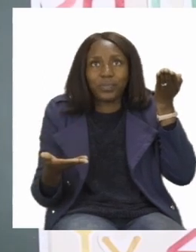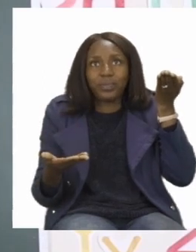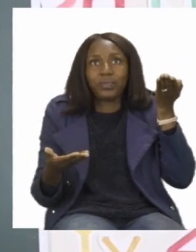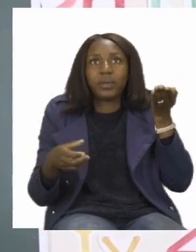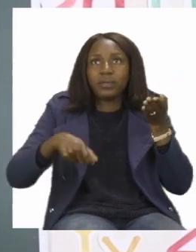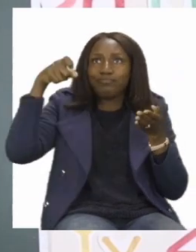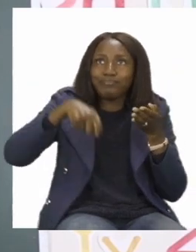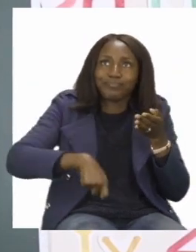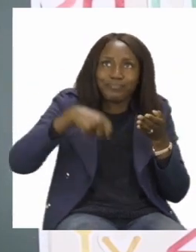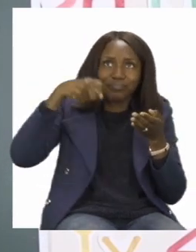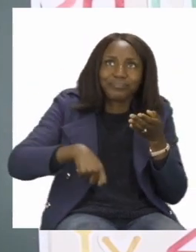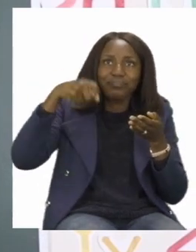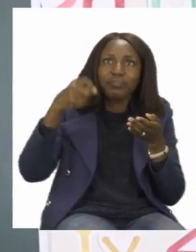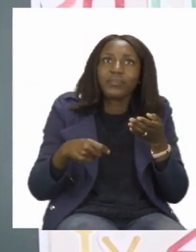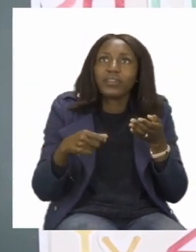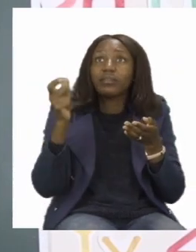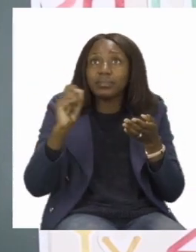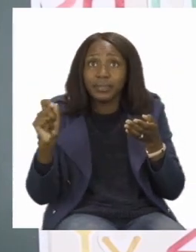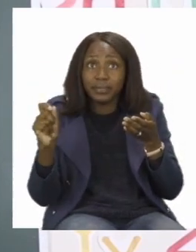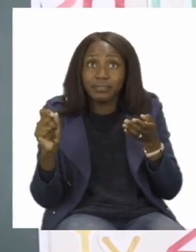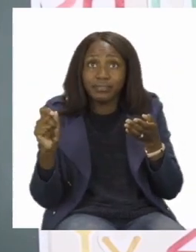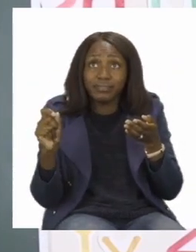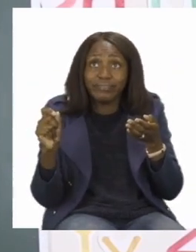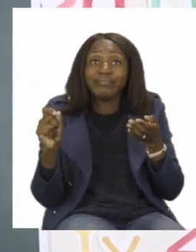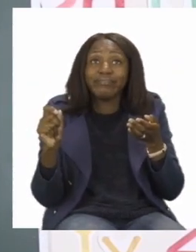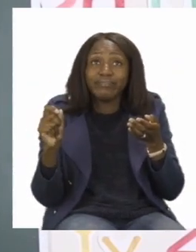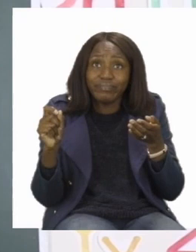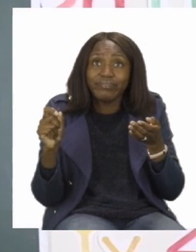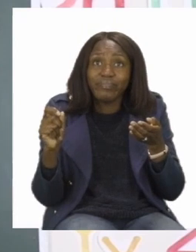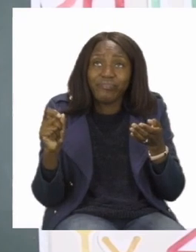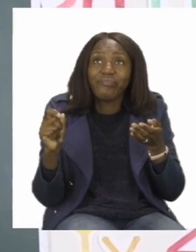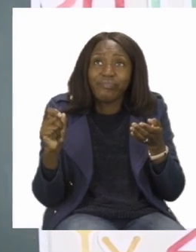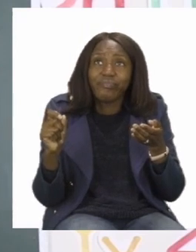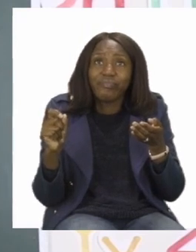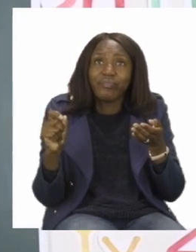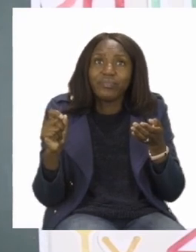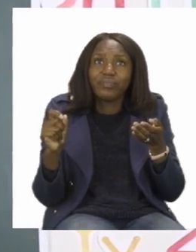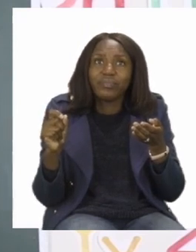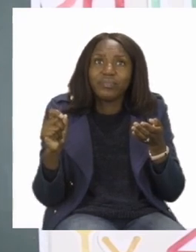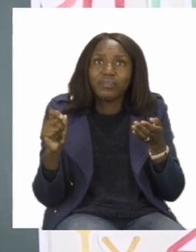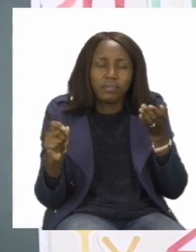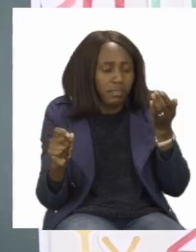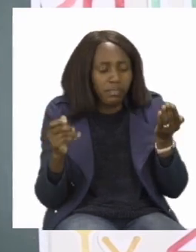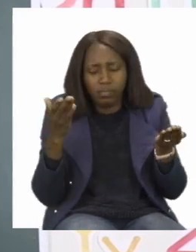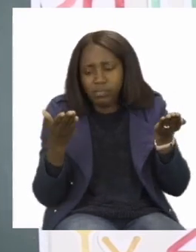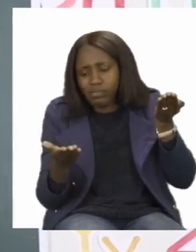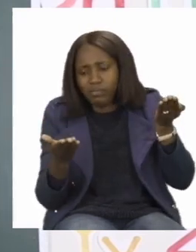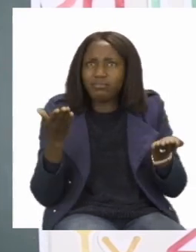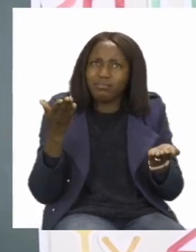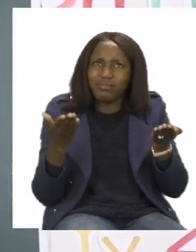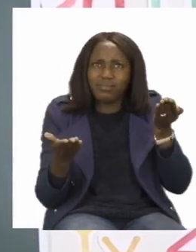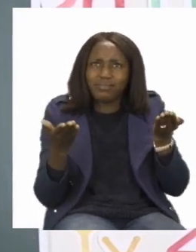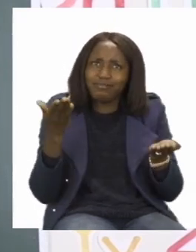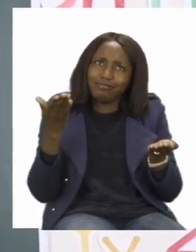and a pen or a color? Now this one is tricky, but I can guarantee you from feeling